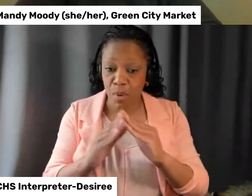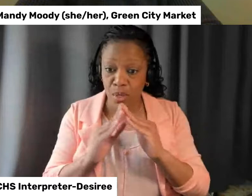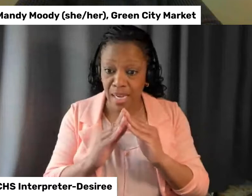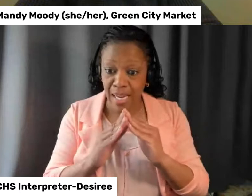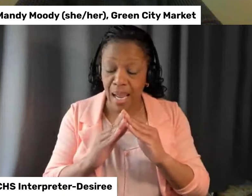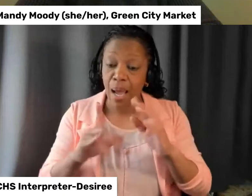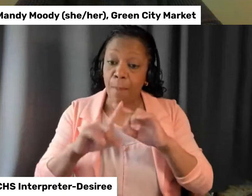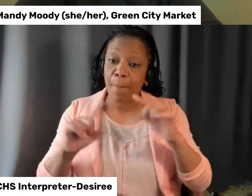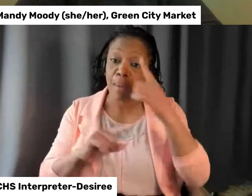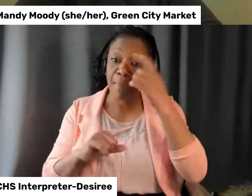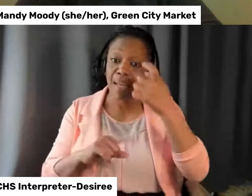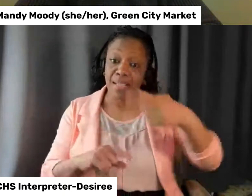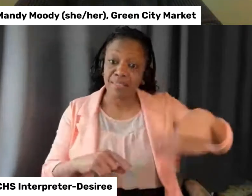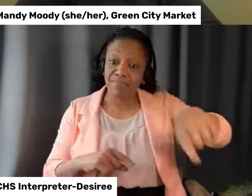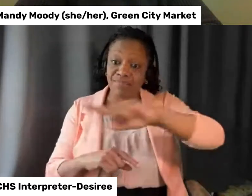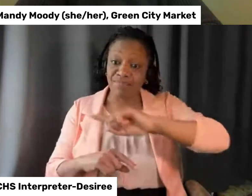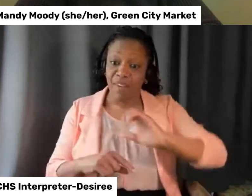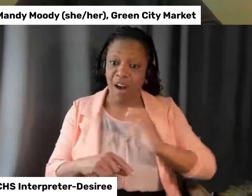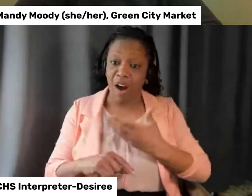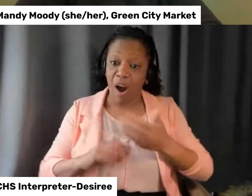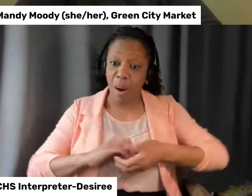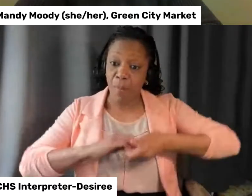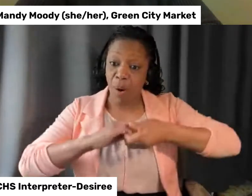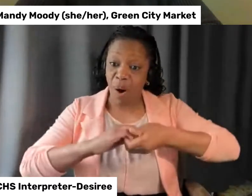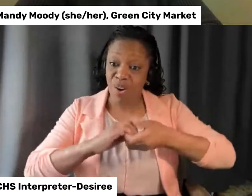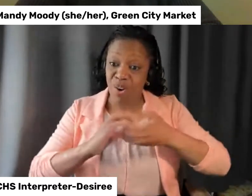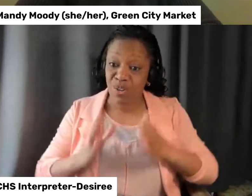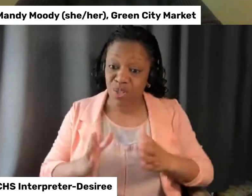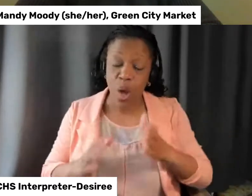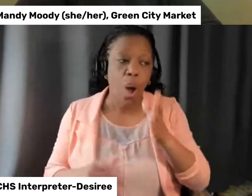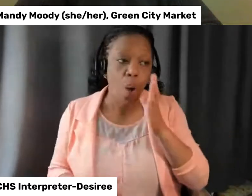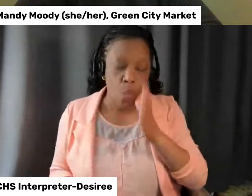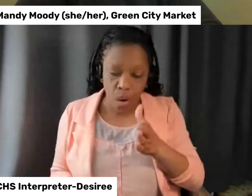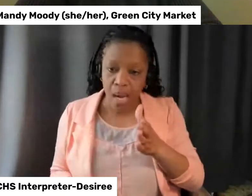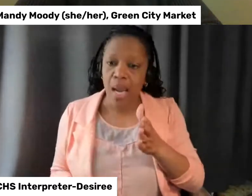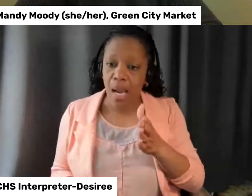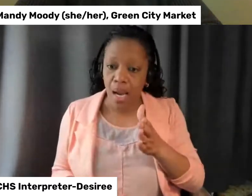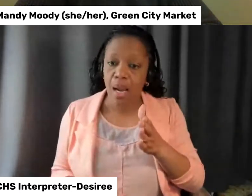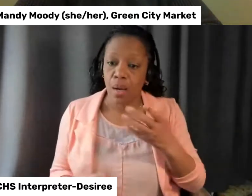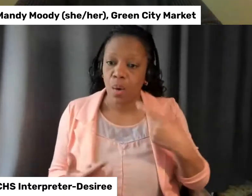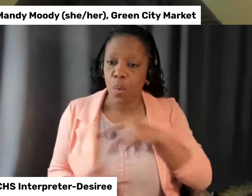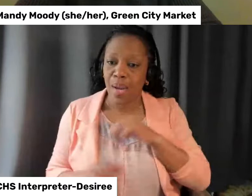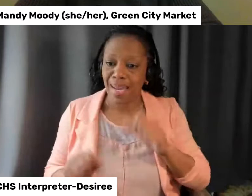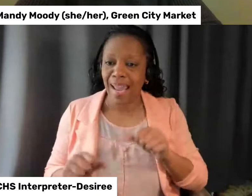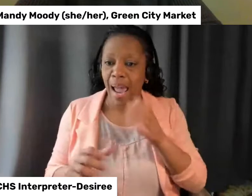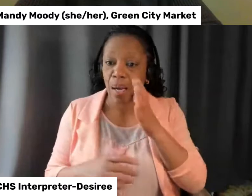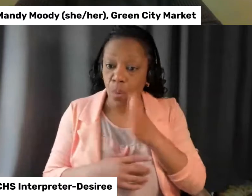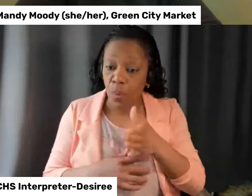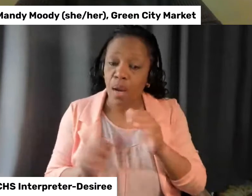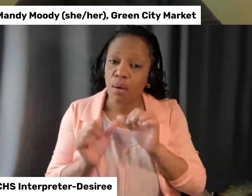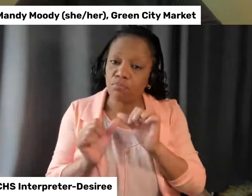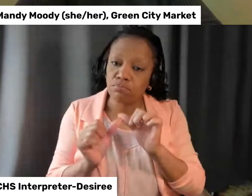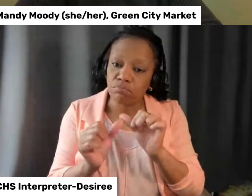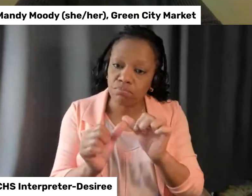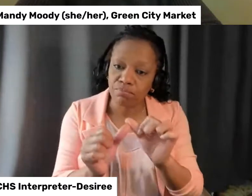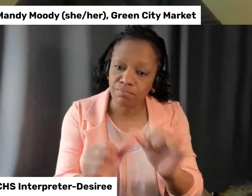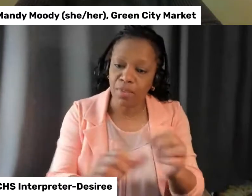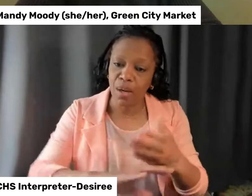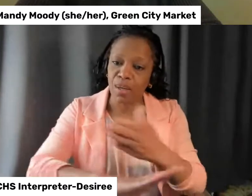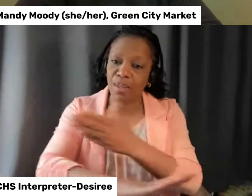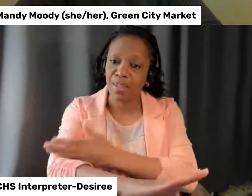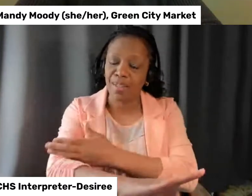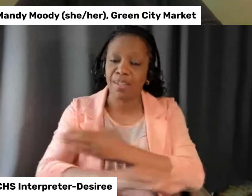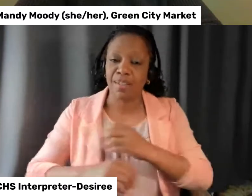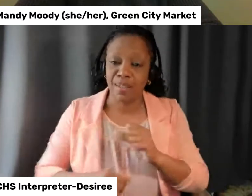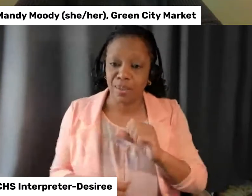we have, we're going to continue to move forward and have a positive impact to make sure that we're ensuring